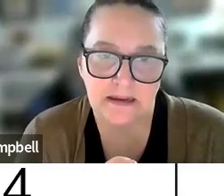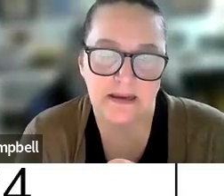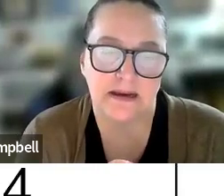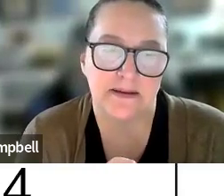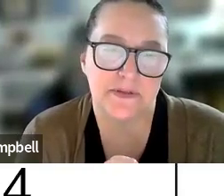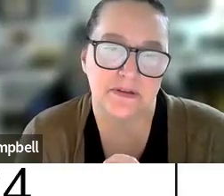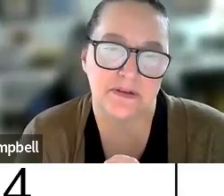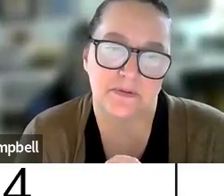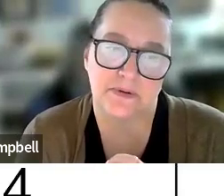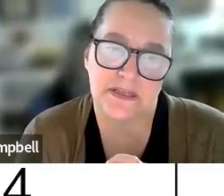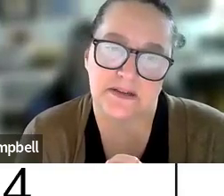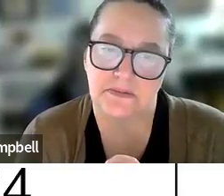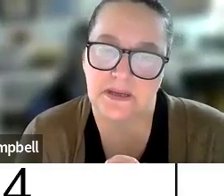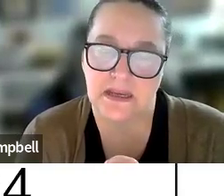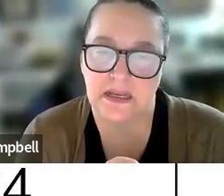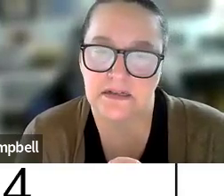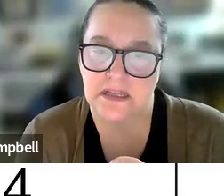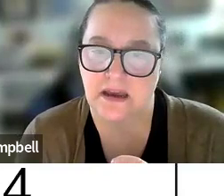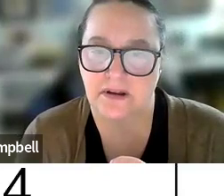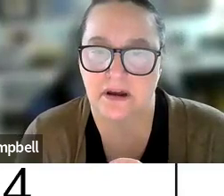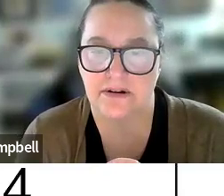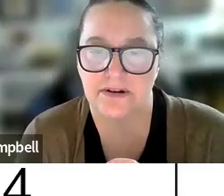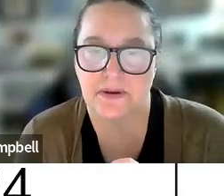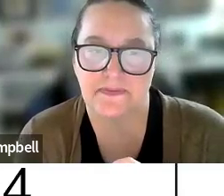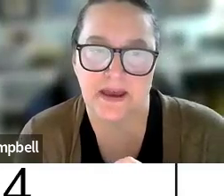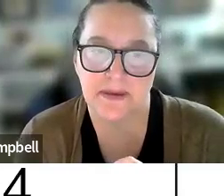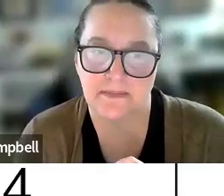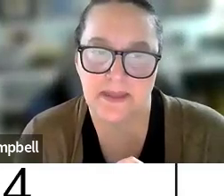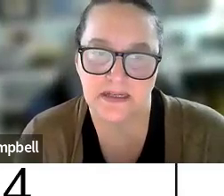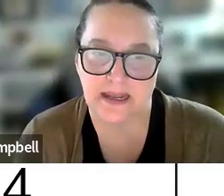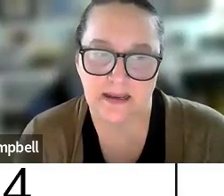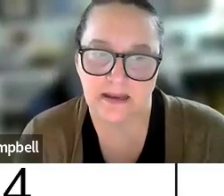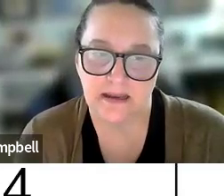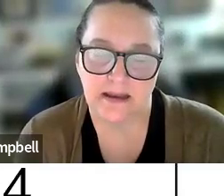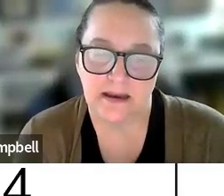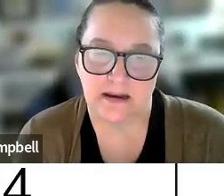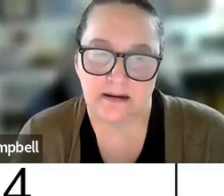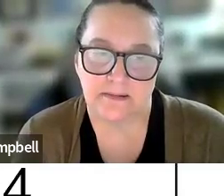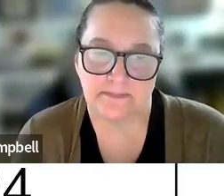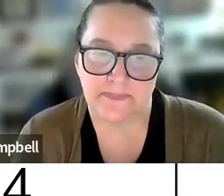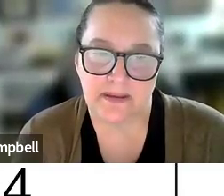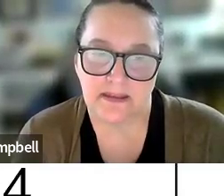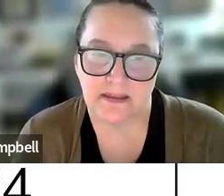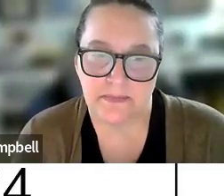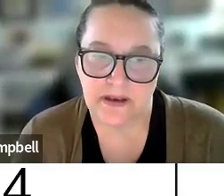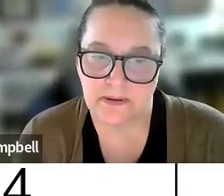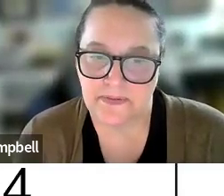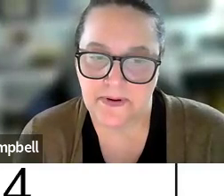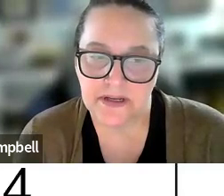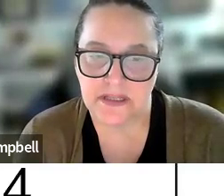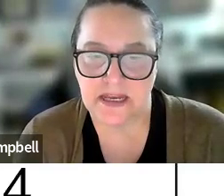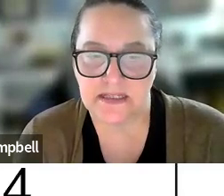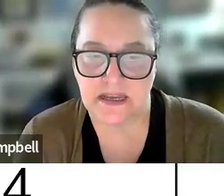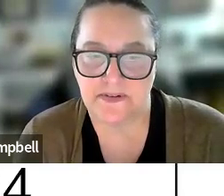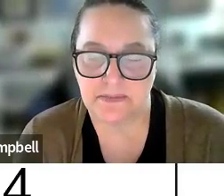ballot. So those requests have to be in to the county auditors by 5 p.m. that day. And then the Monday